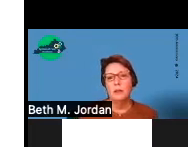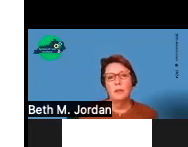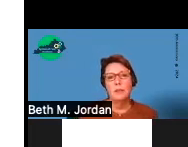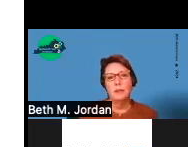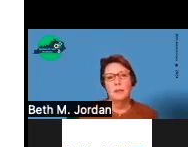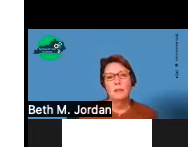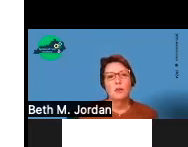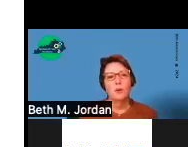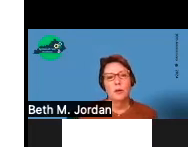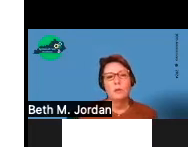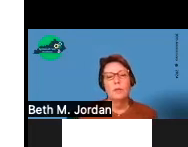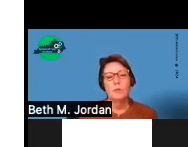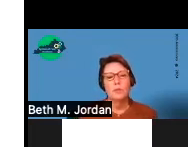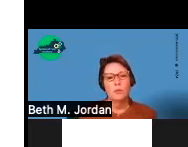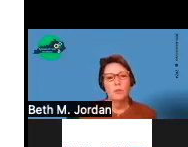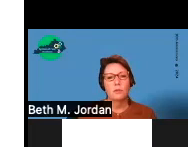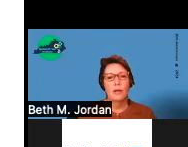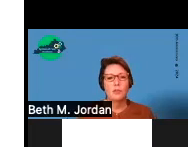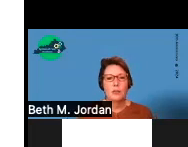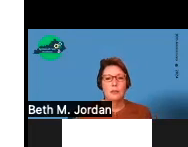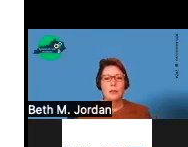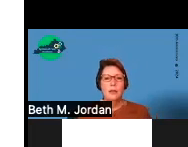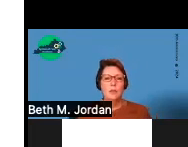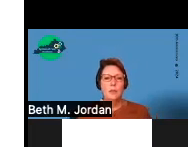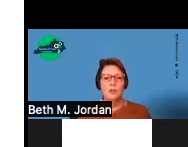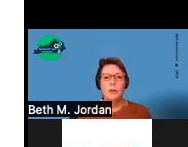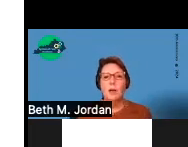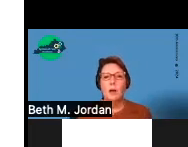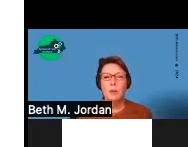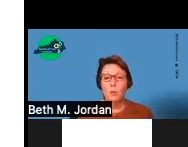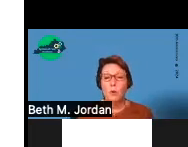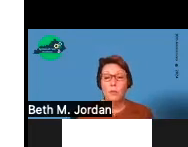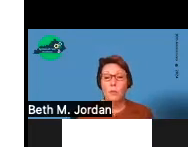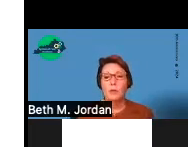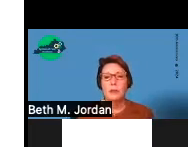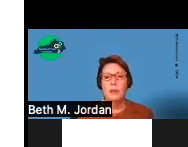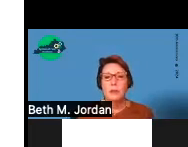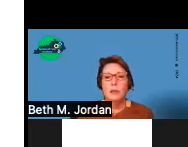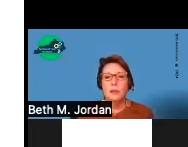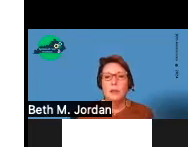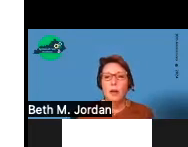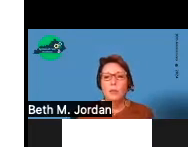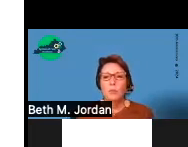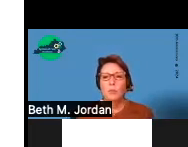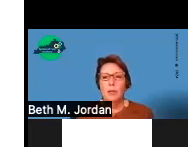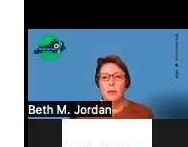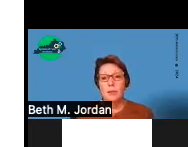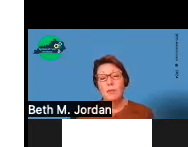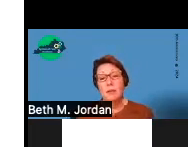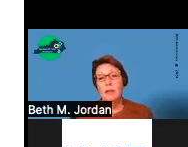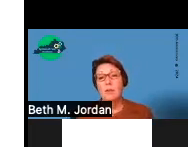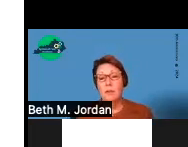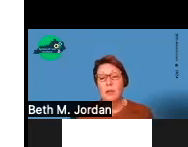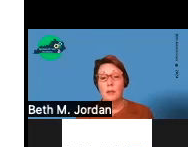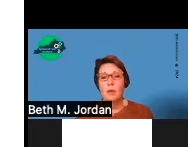and technical assistance are critical infrastructure strategies to ensuring a competent workforce, Kentucky offered and is